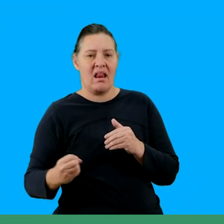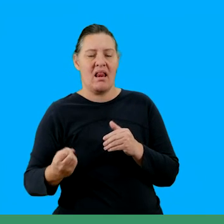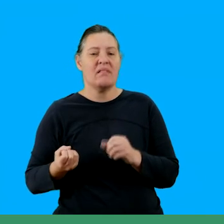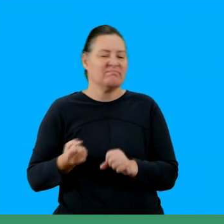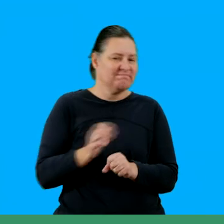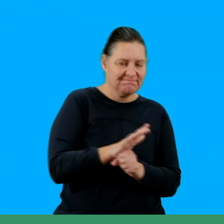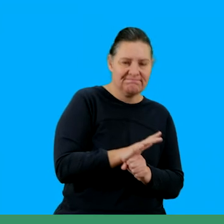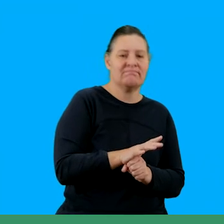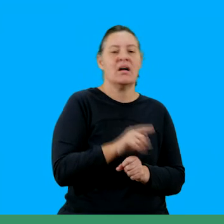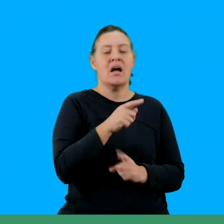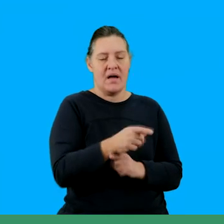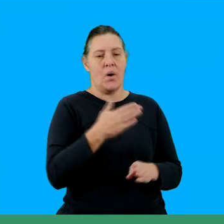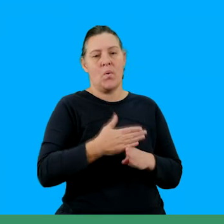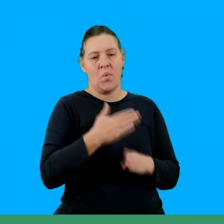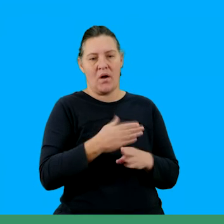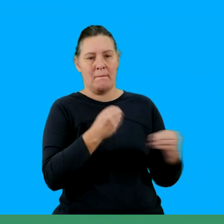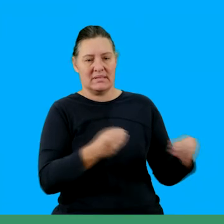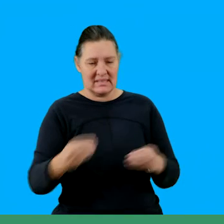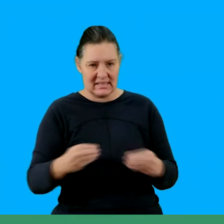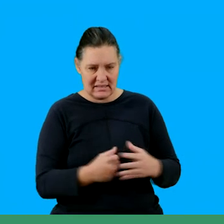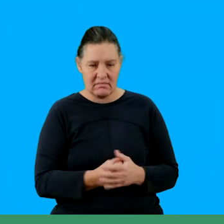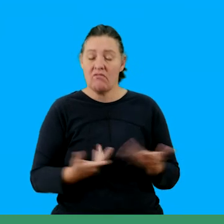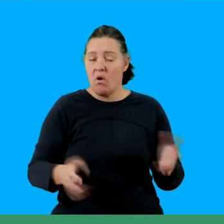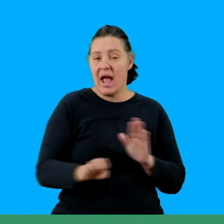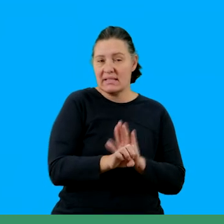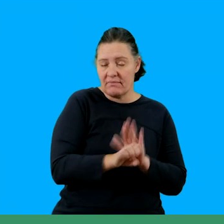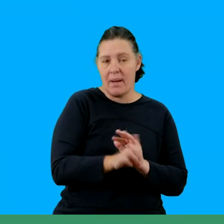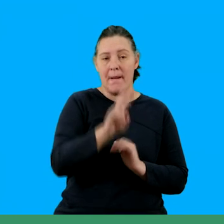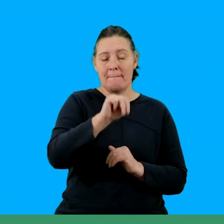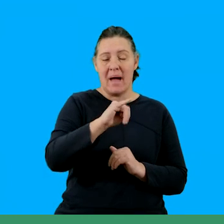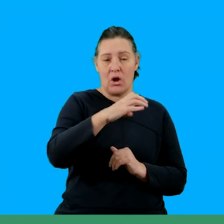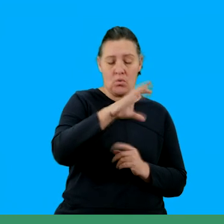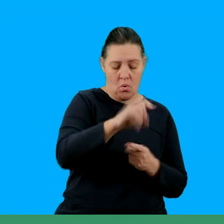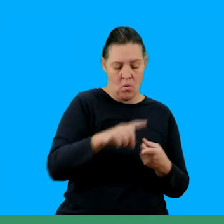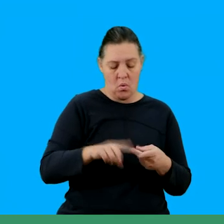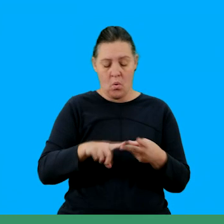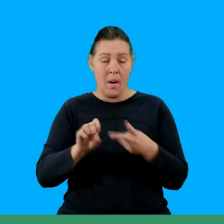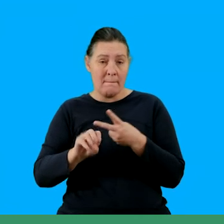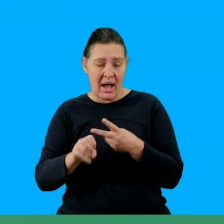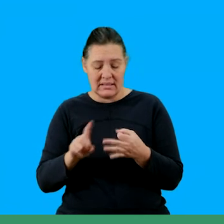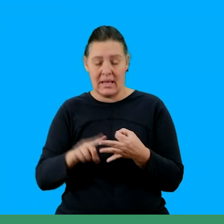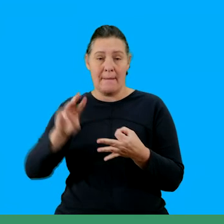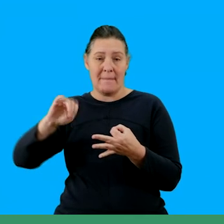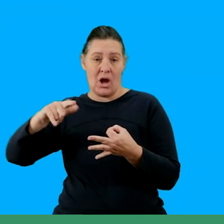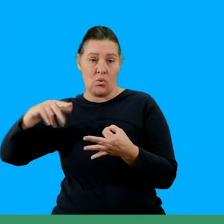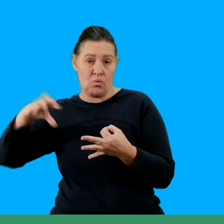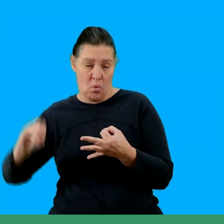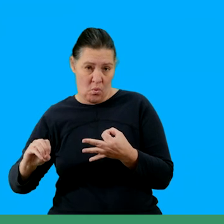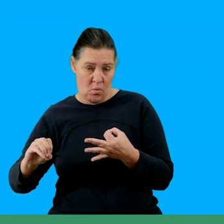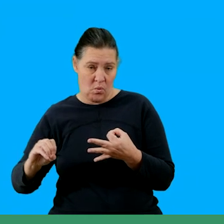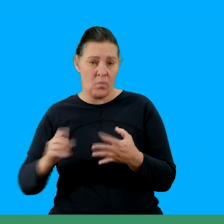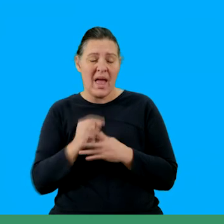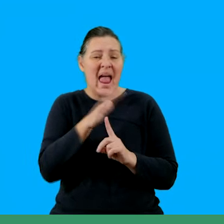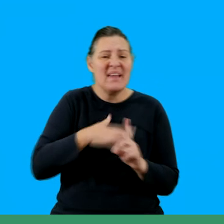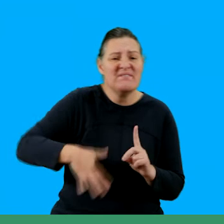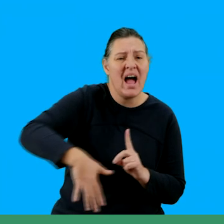factors that affect the functioning of a business. For example, we have micro, market, and macro. And you should be knowing that the